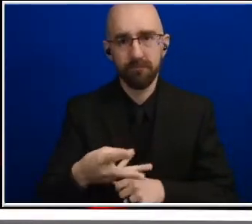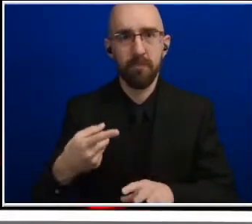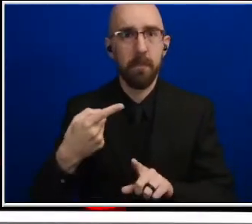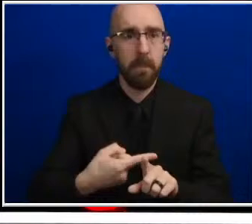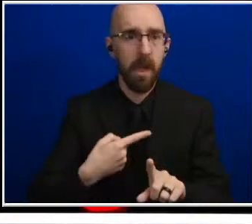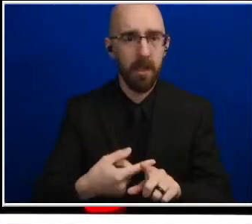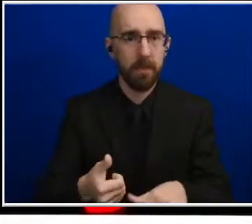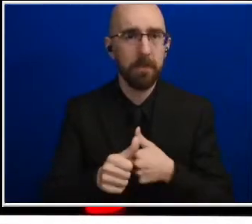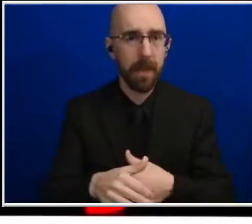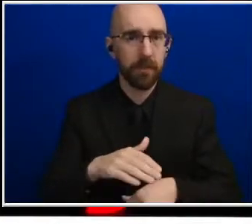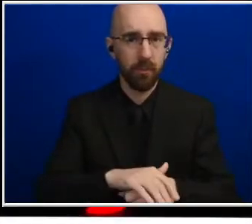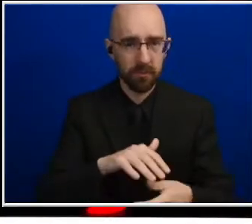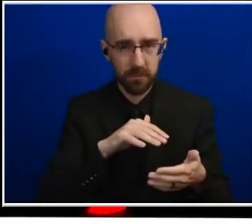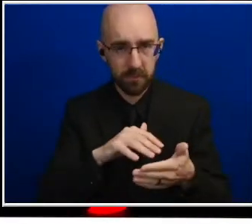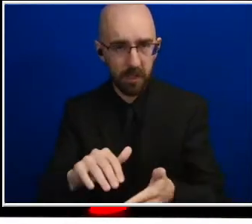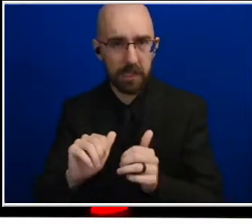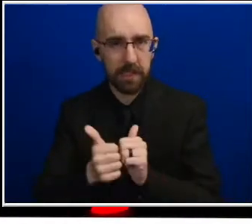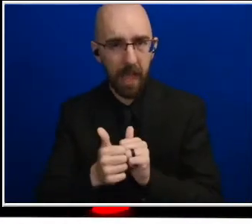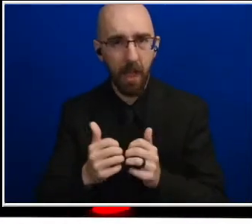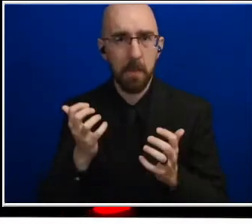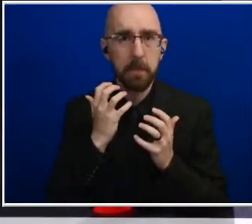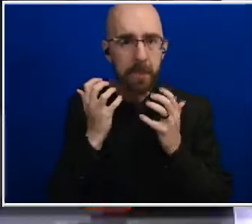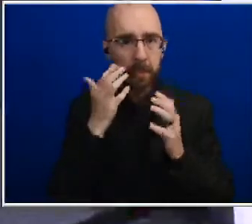how measles previously spread.